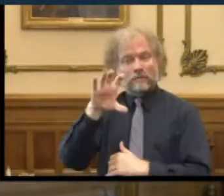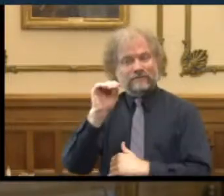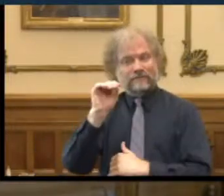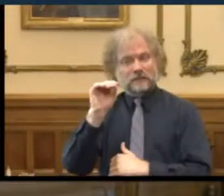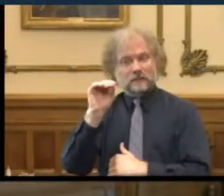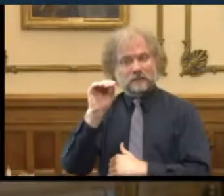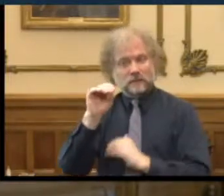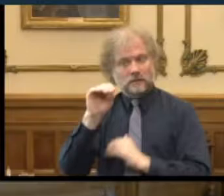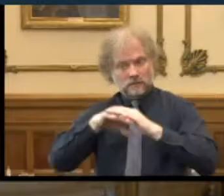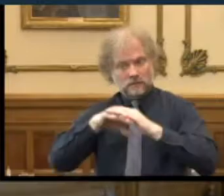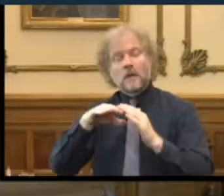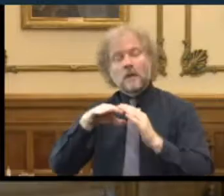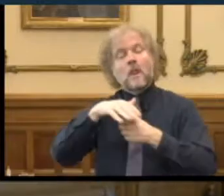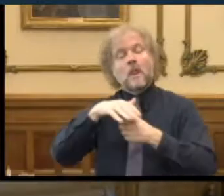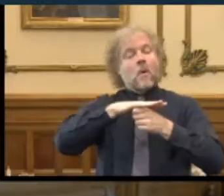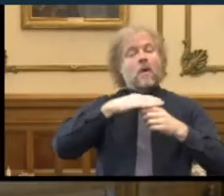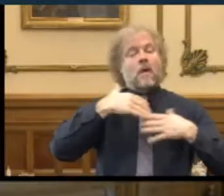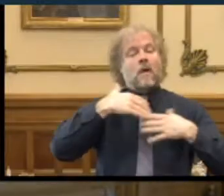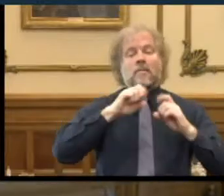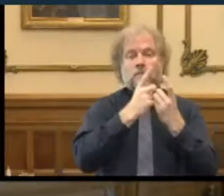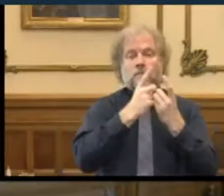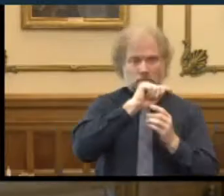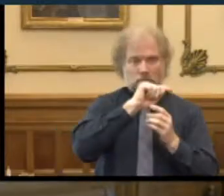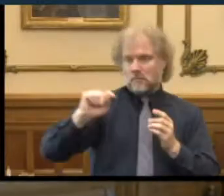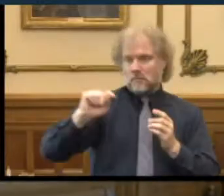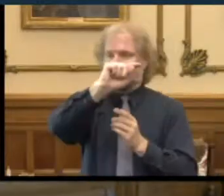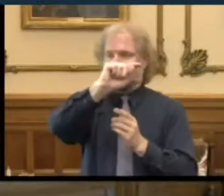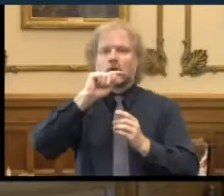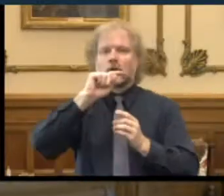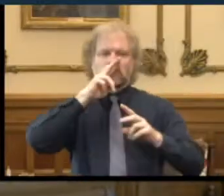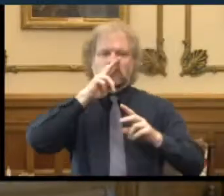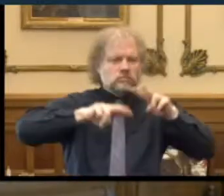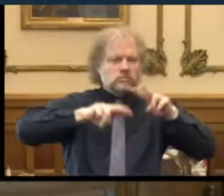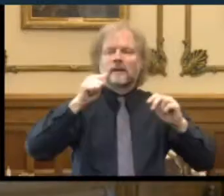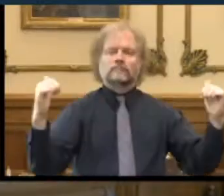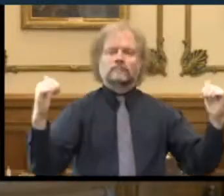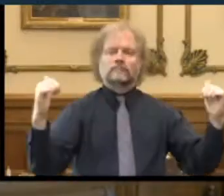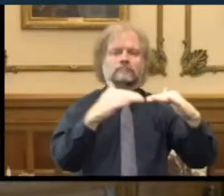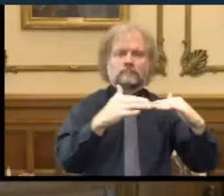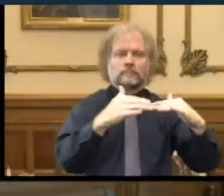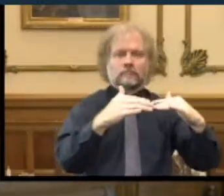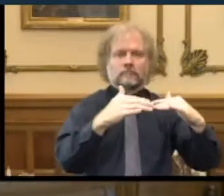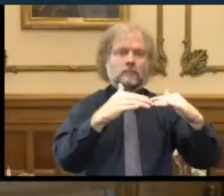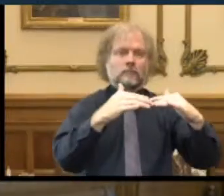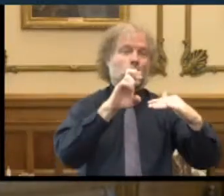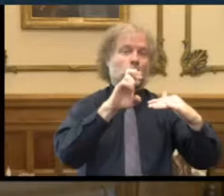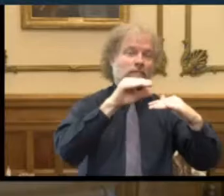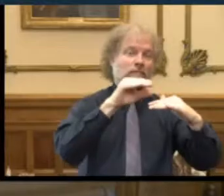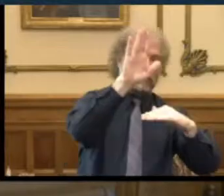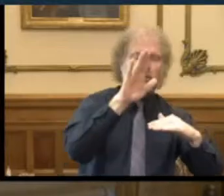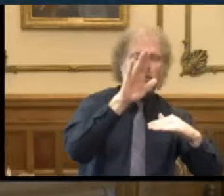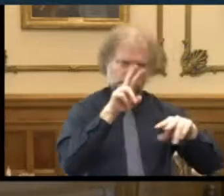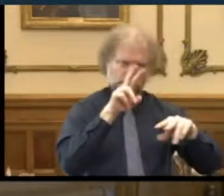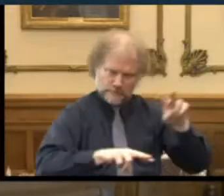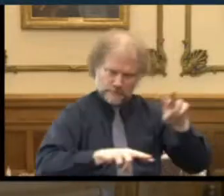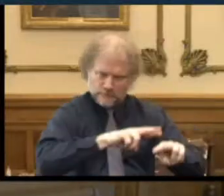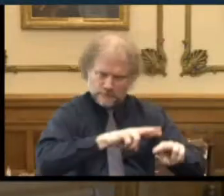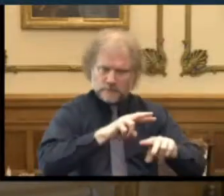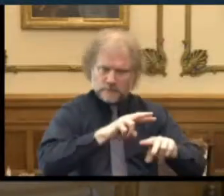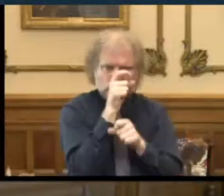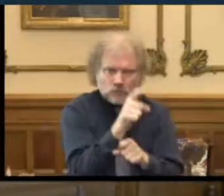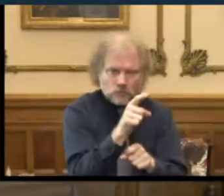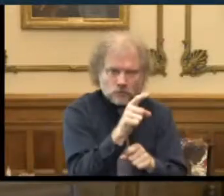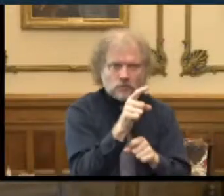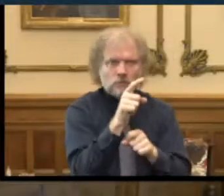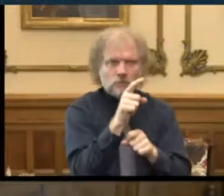and our local health departments have been looking at any gatherings that size or more and making sure that,